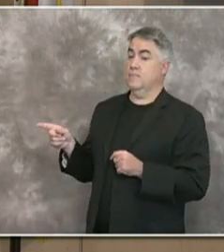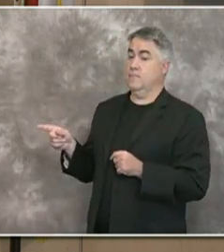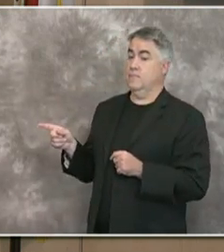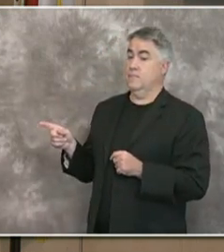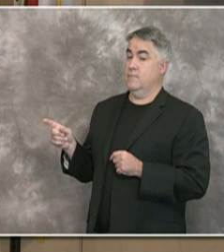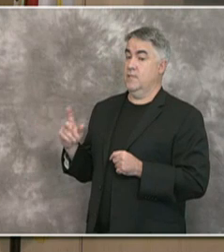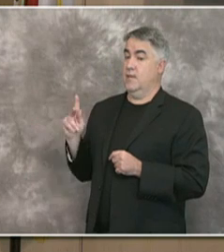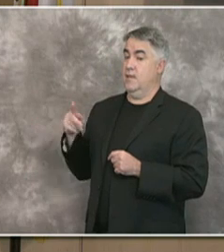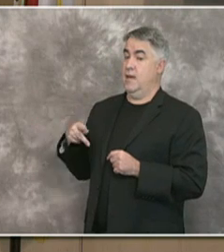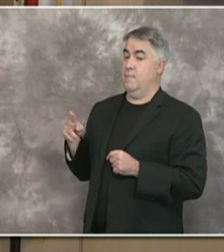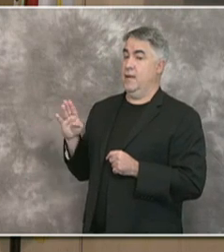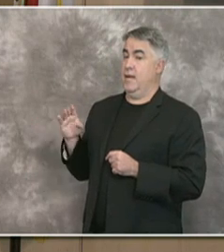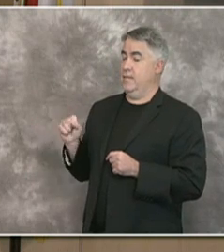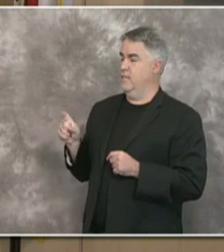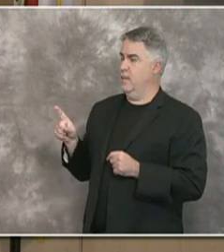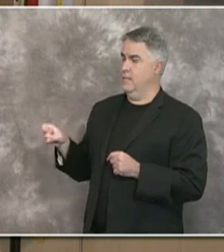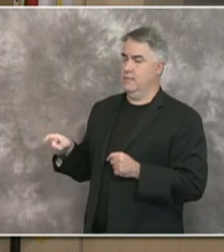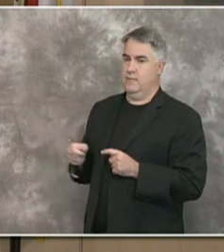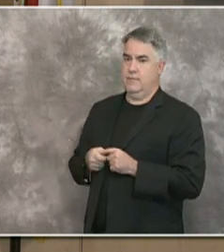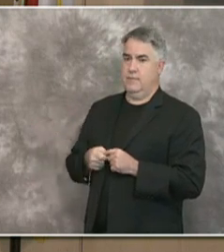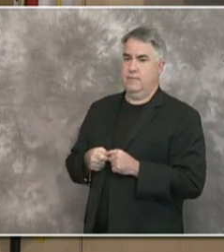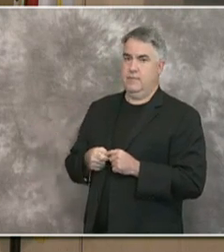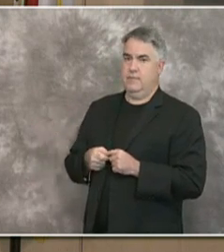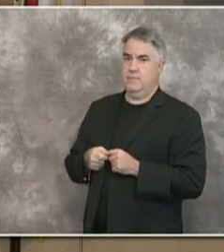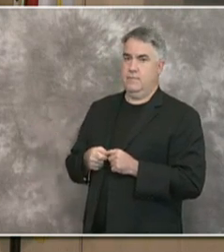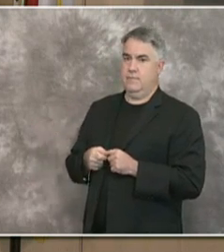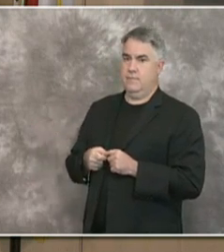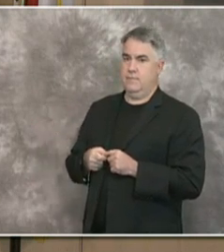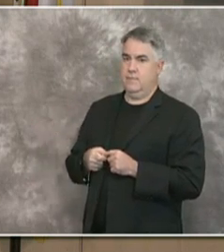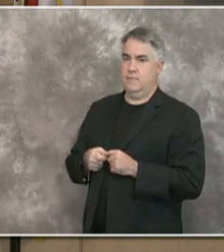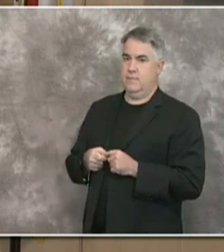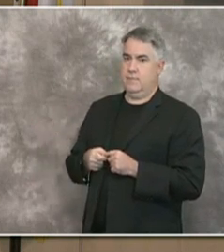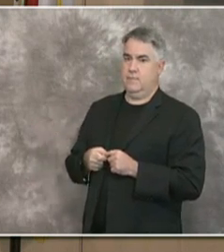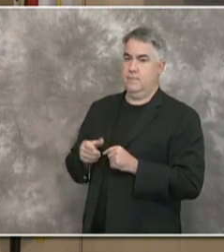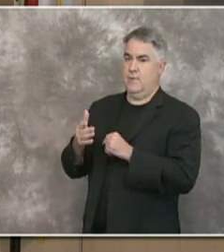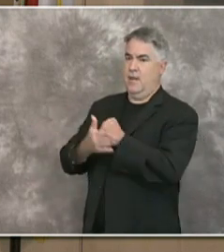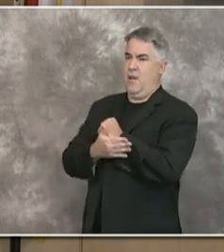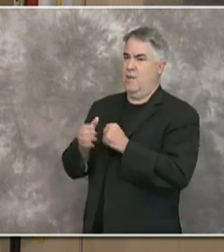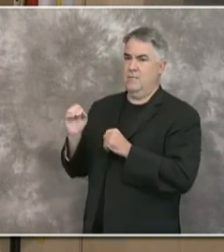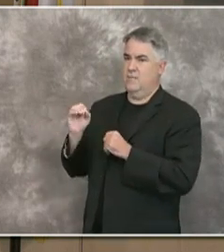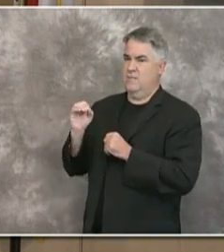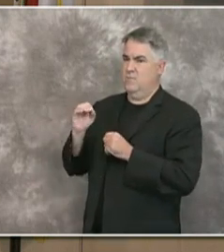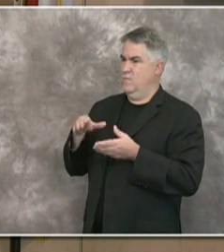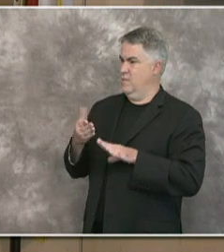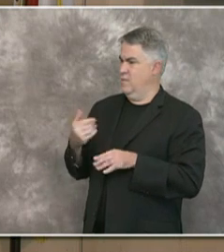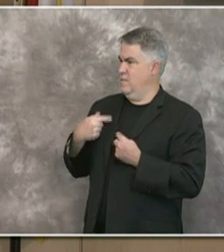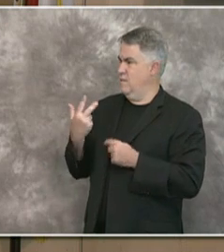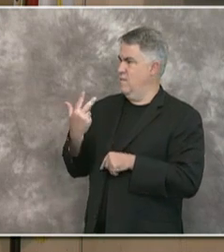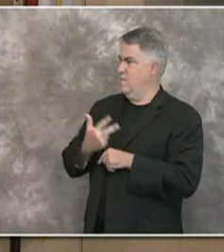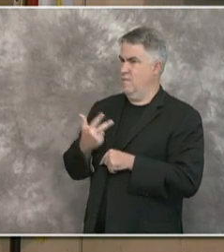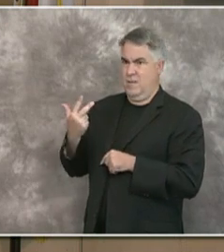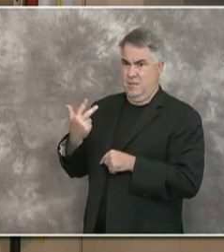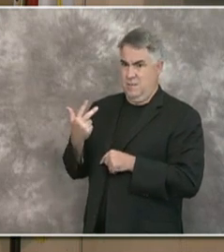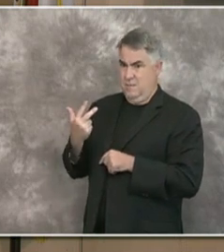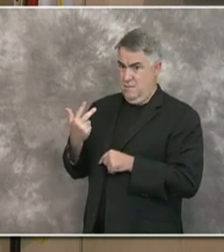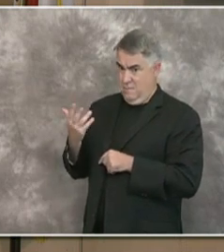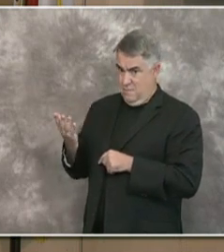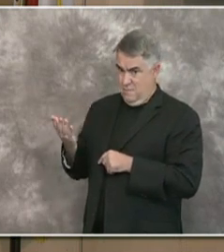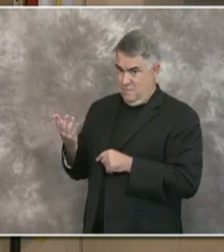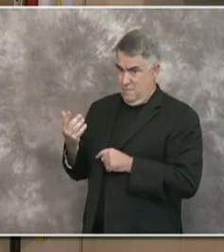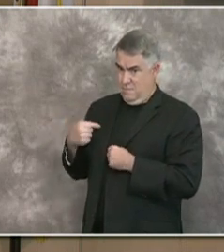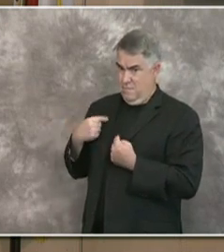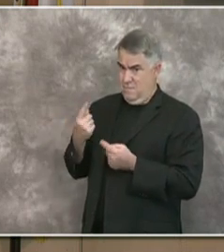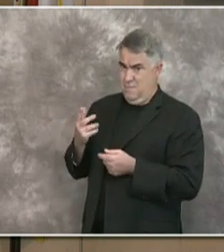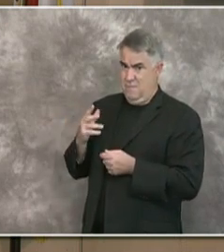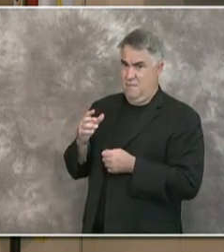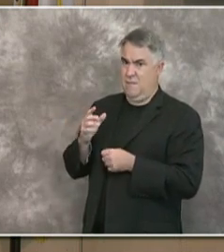It's actually two. The county has now reported 0 deaths over the last 3 days. Are you aware of any deaths where COVID is suspected,